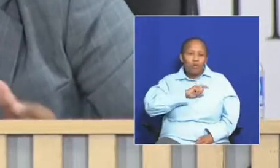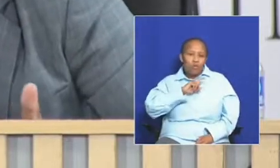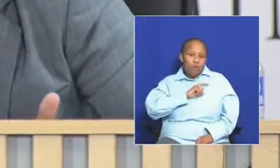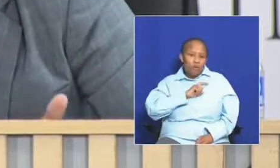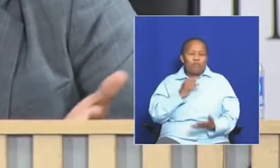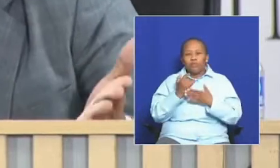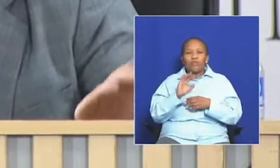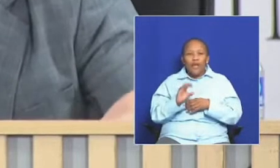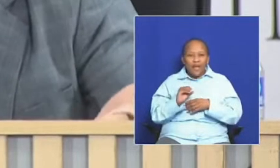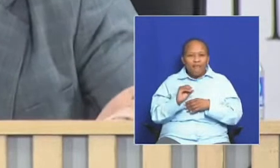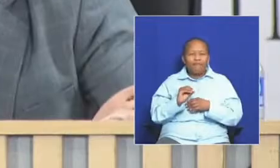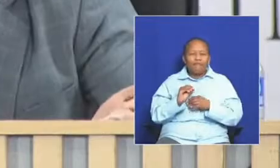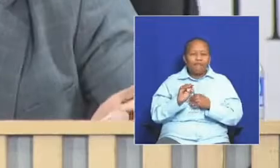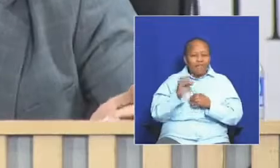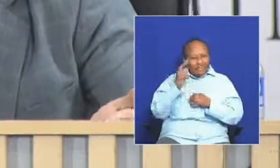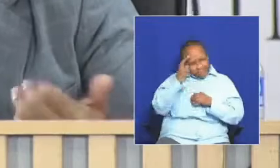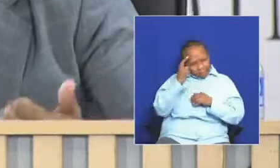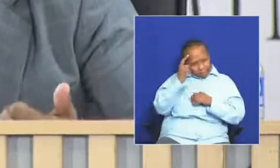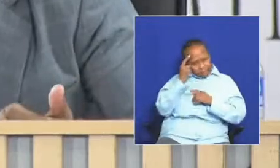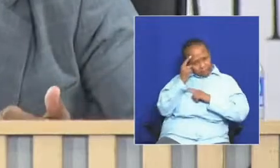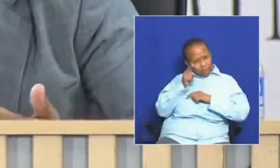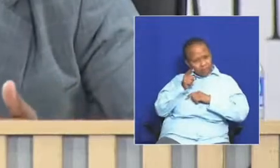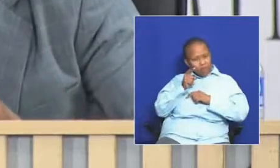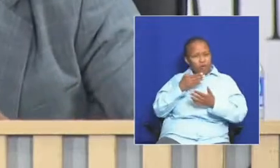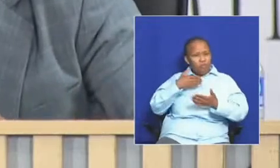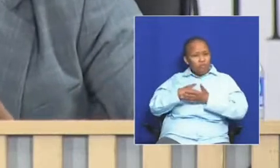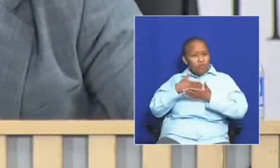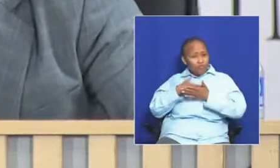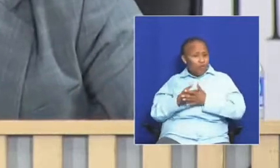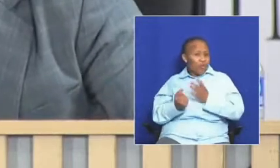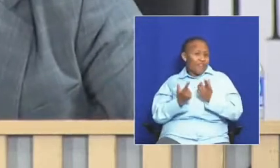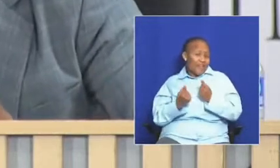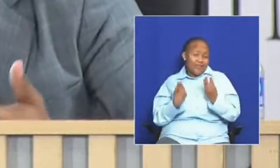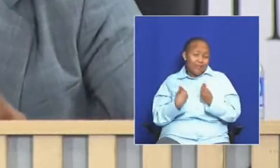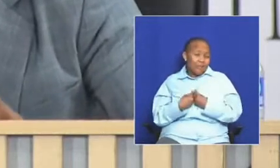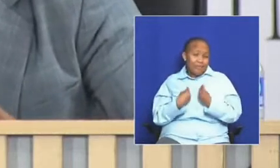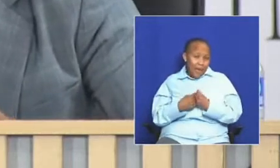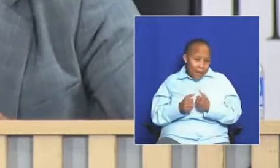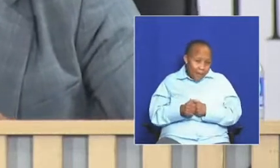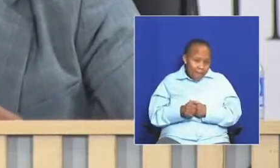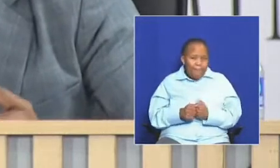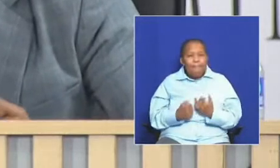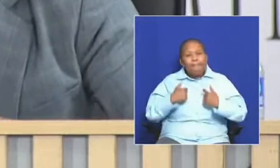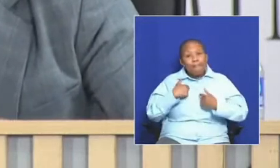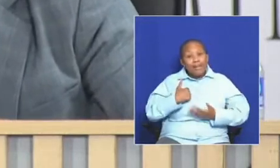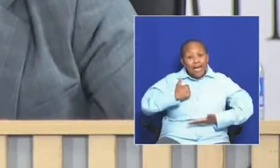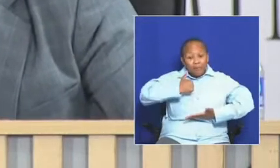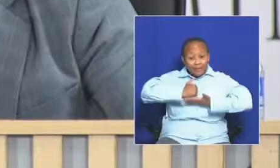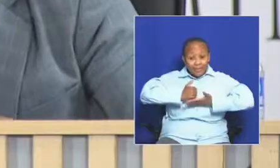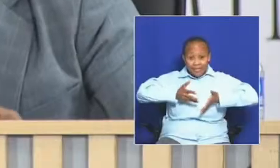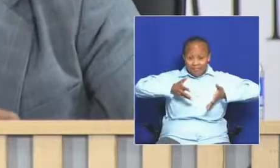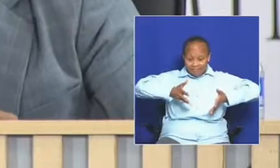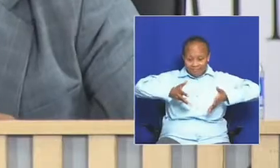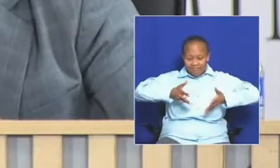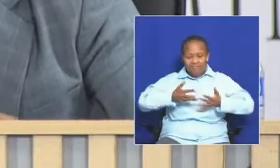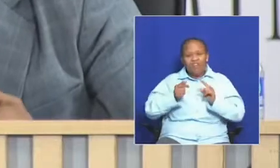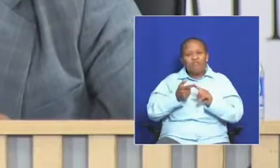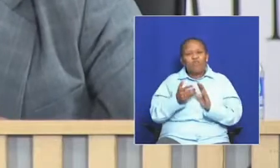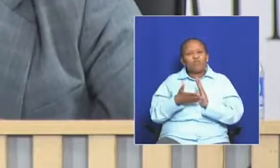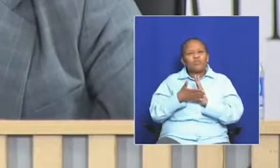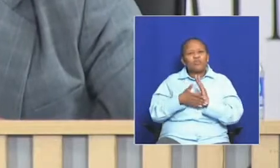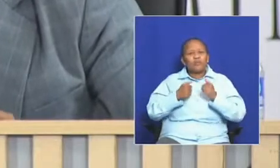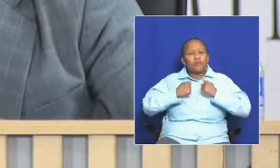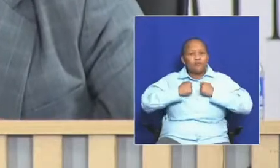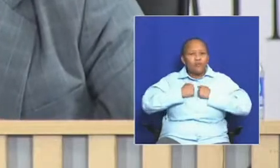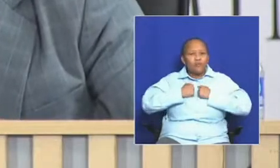suspicion that you might have committed a possible offense. So, from my side, I don't know of any wrongdoing that